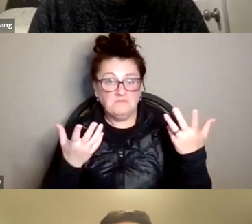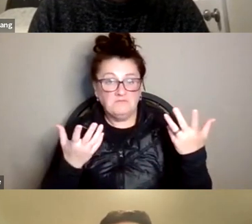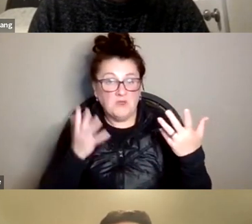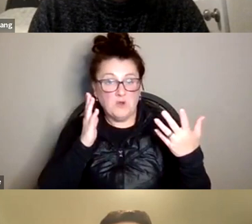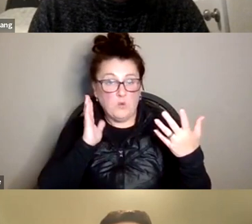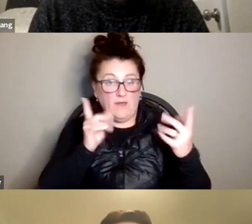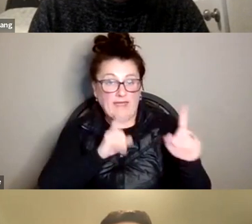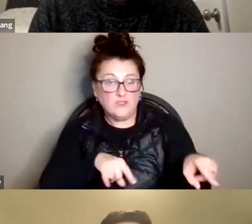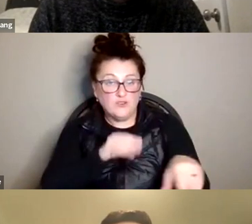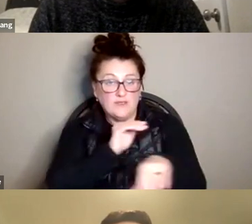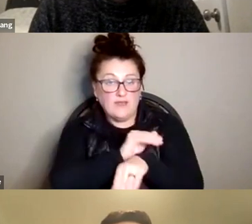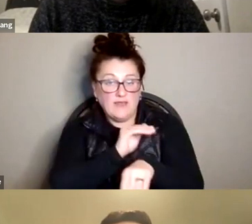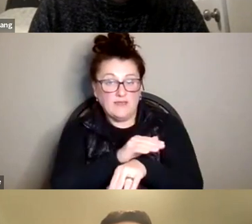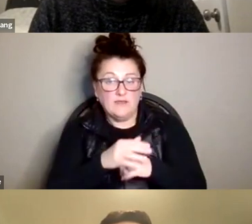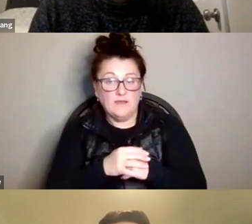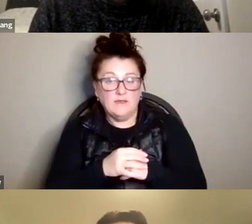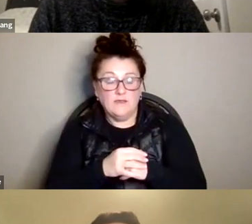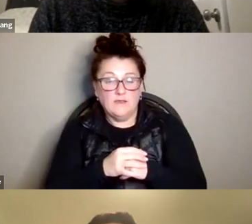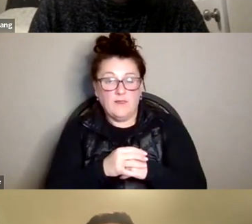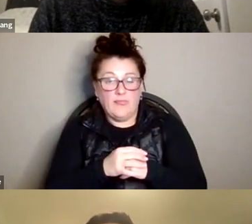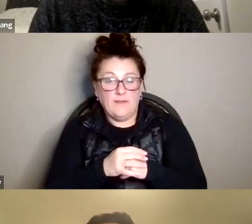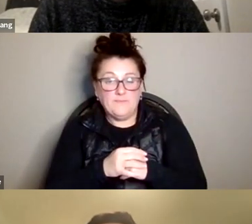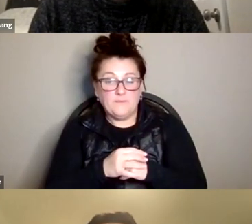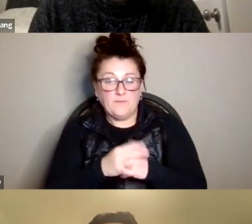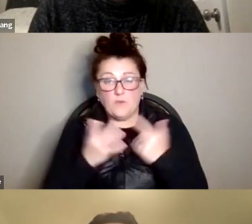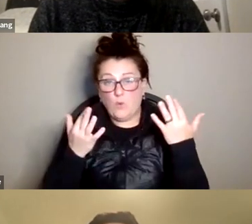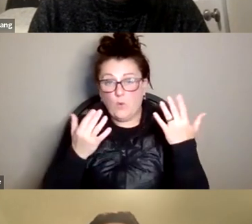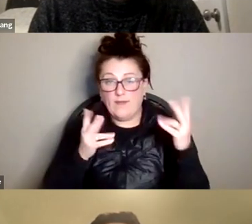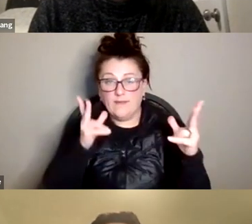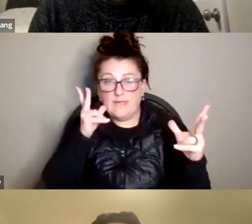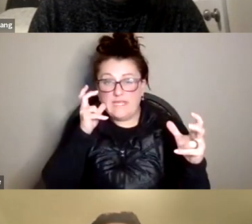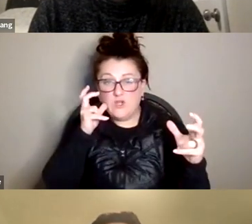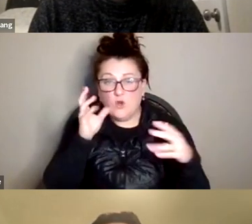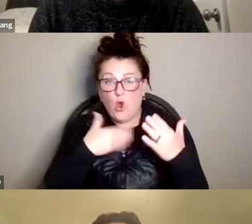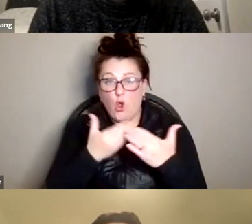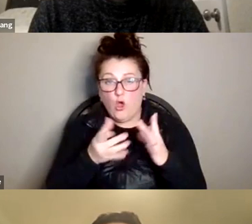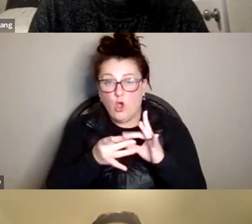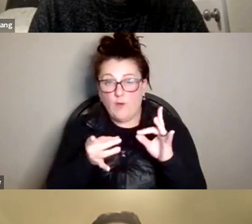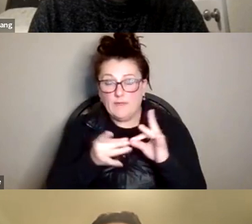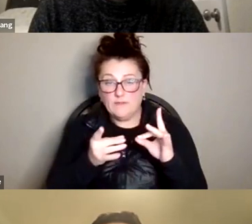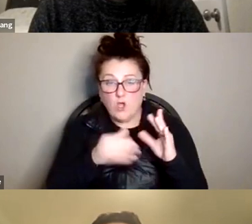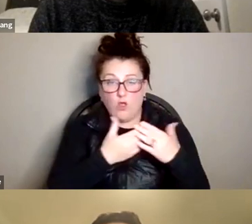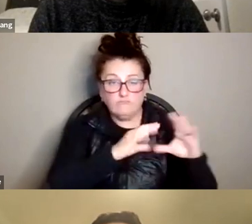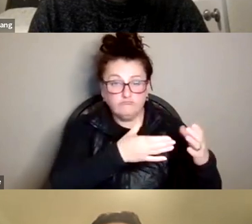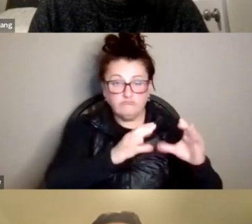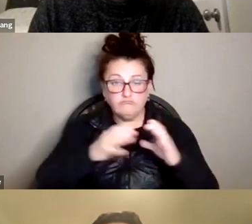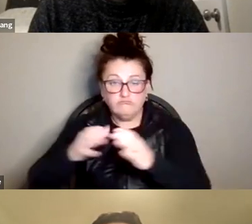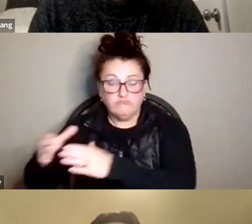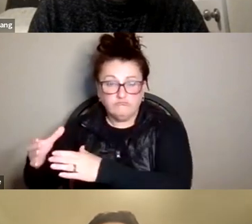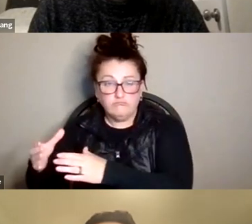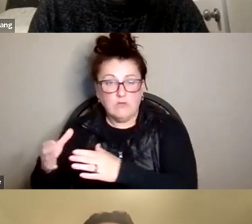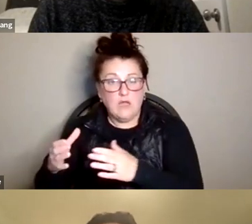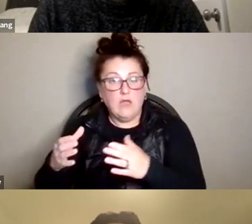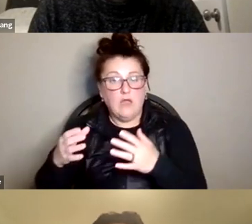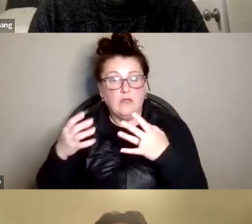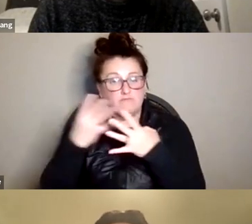this evening? Again, we're trying to be deliberate. We need to hear all the comments in all the sessions, and then do